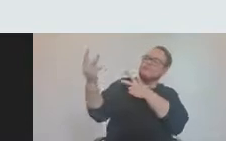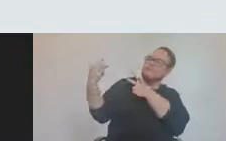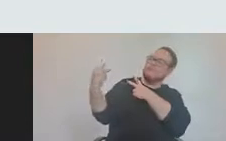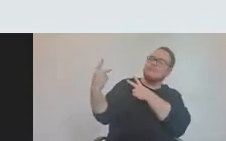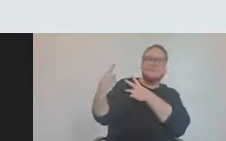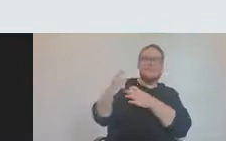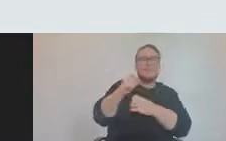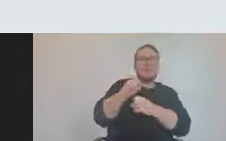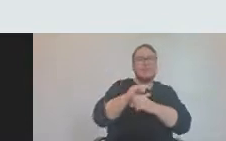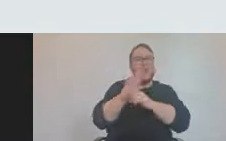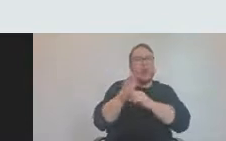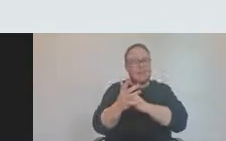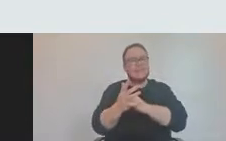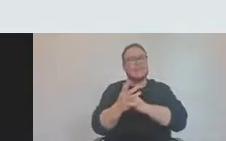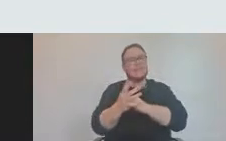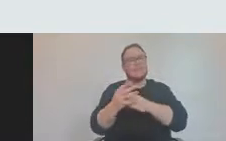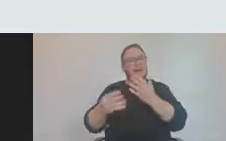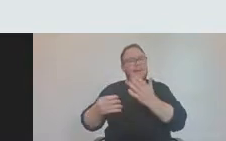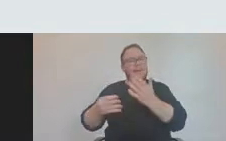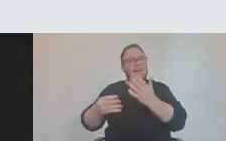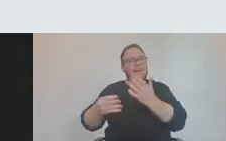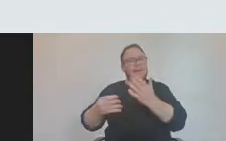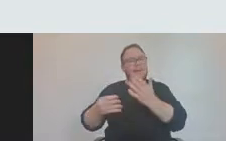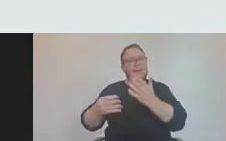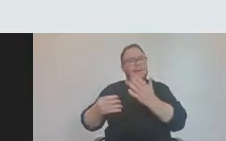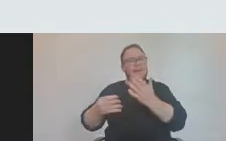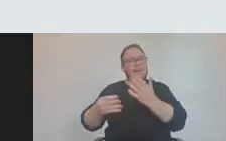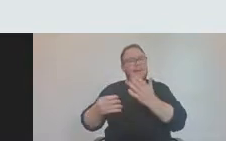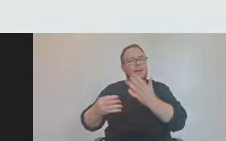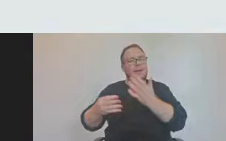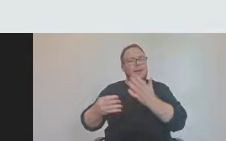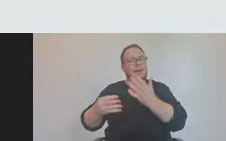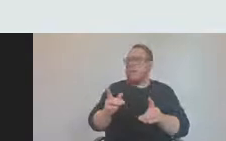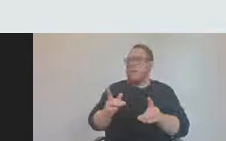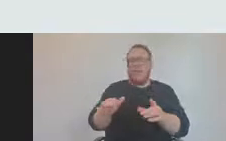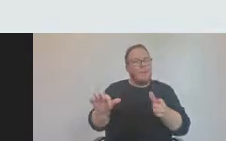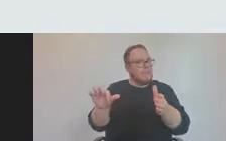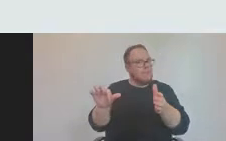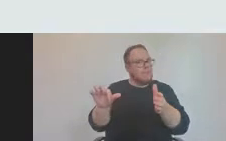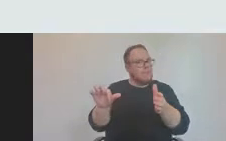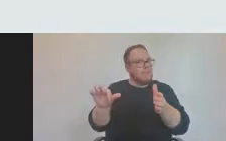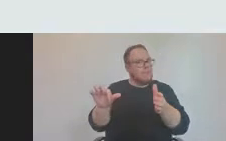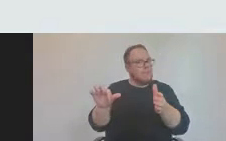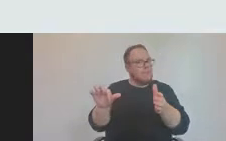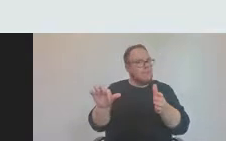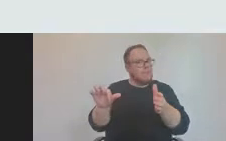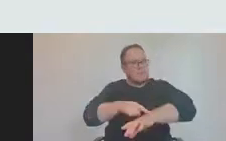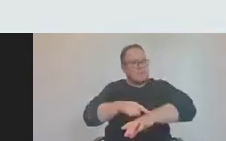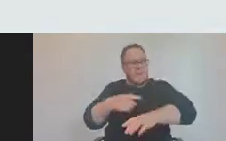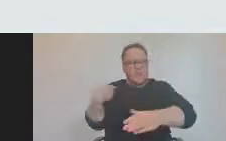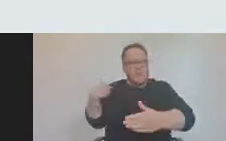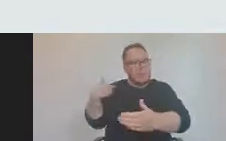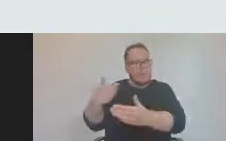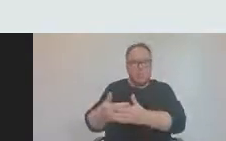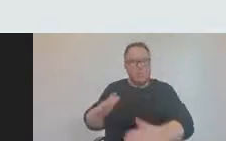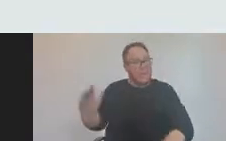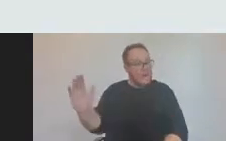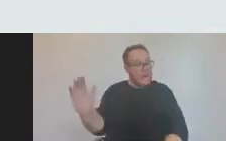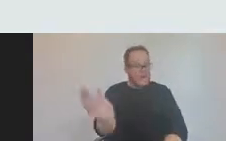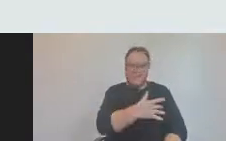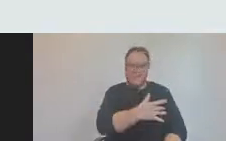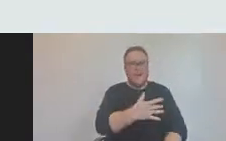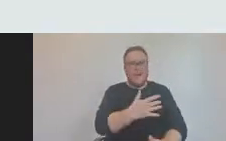COVID-19. So this year has been tough for all of us, and none of us could have imagined what it would be like to